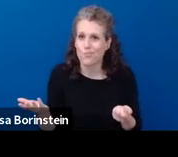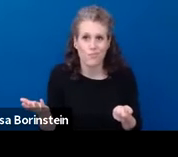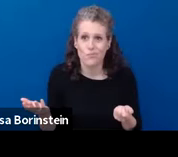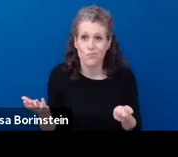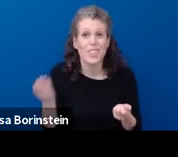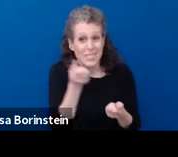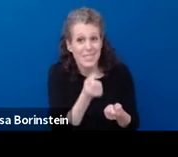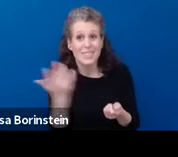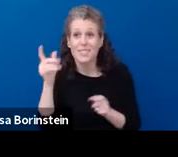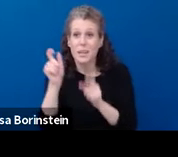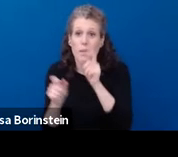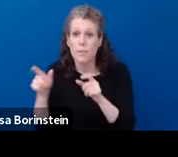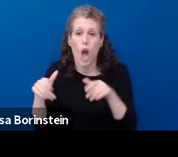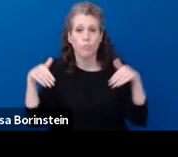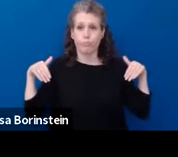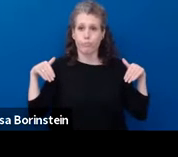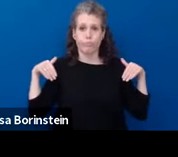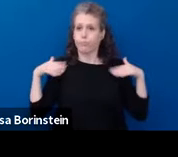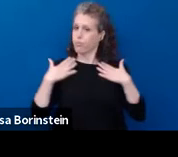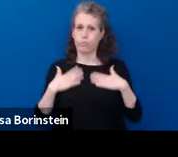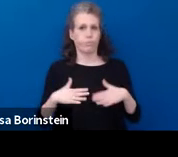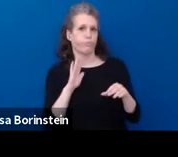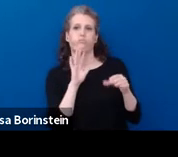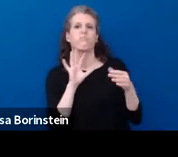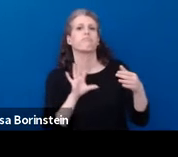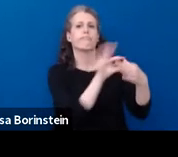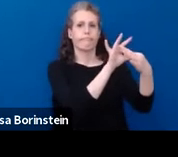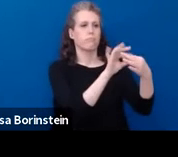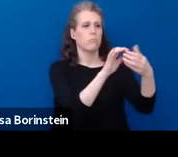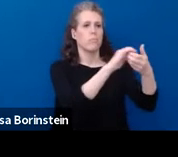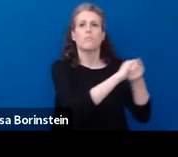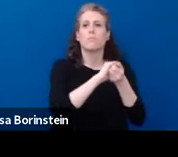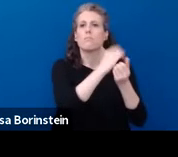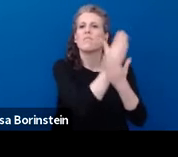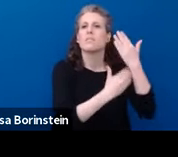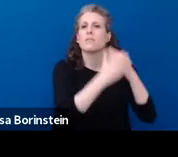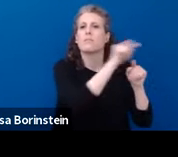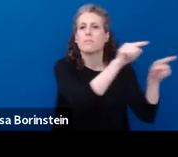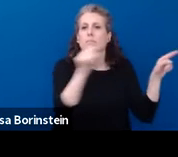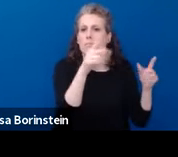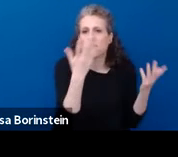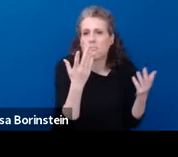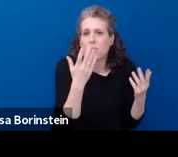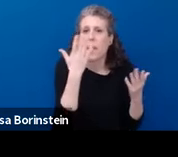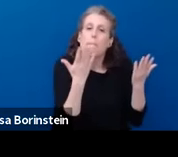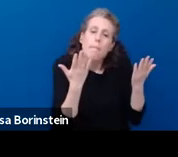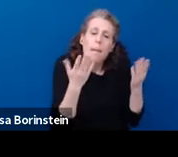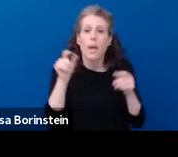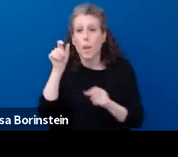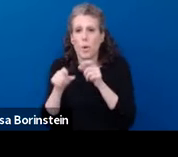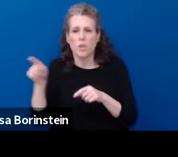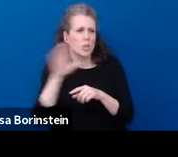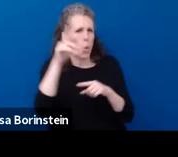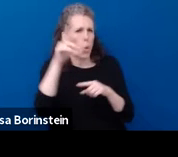choose not to be a part of one of these organizations because they don't agree with how they work or